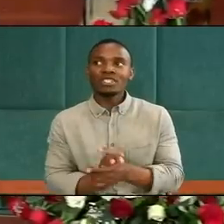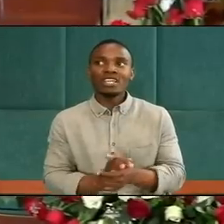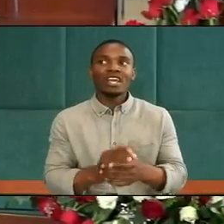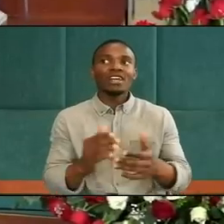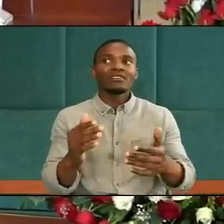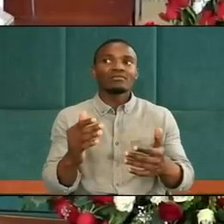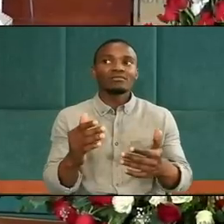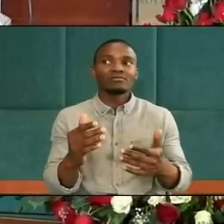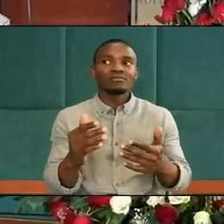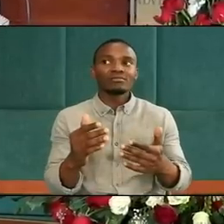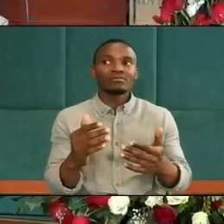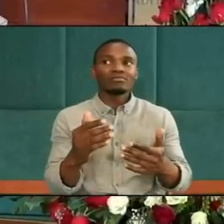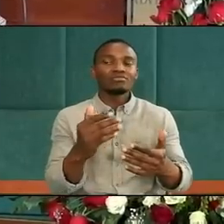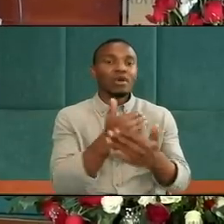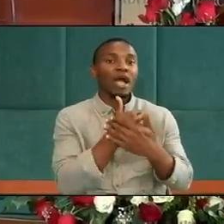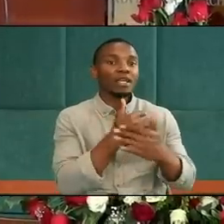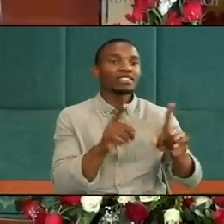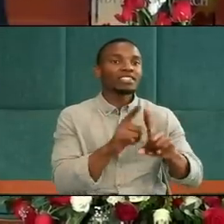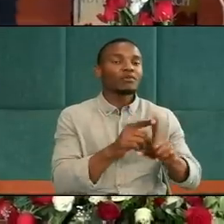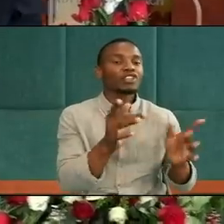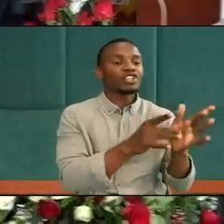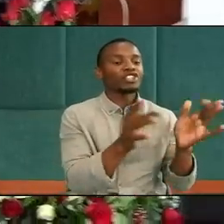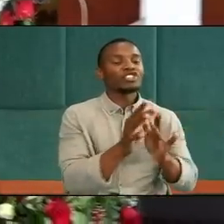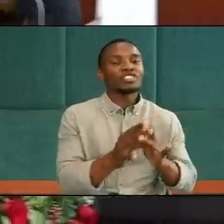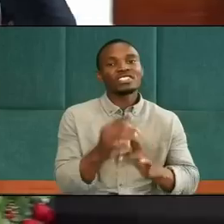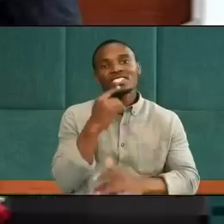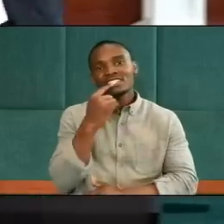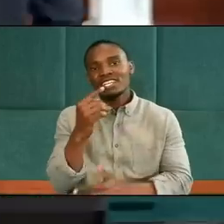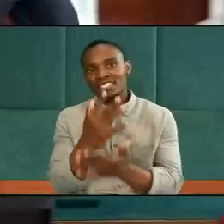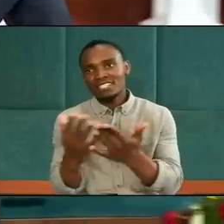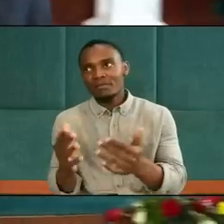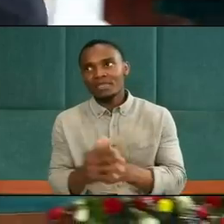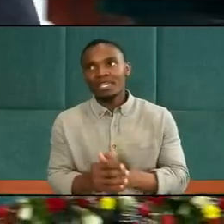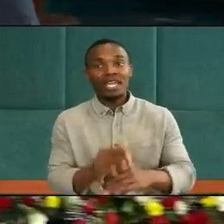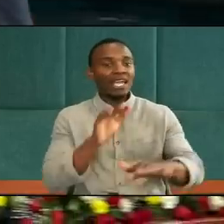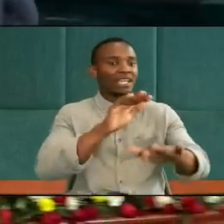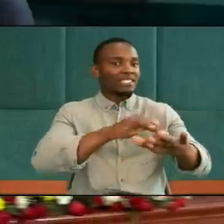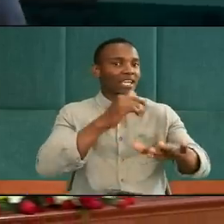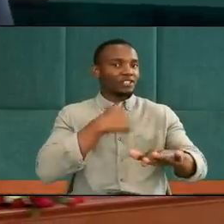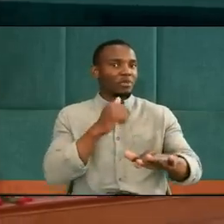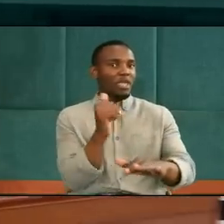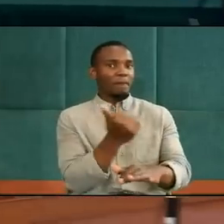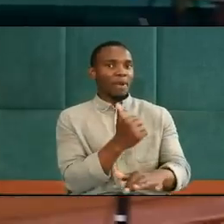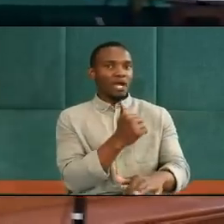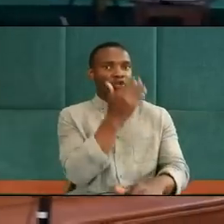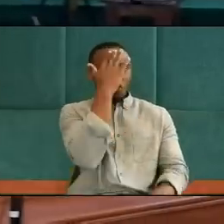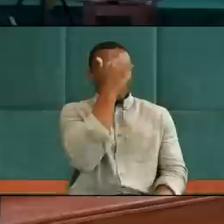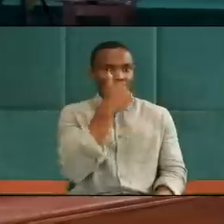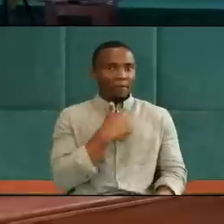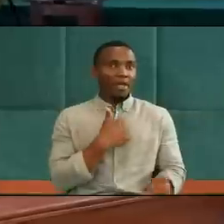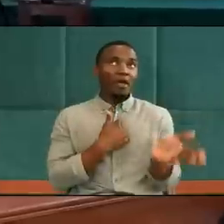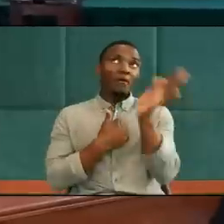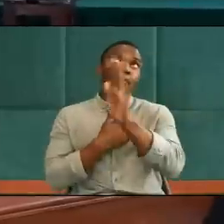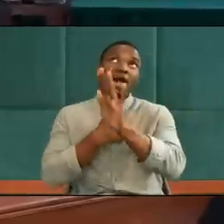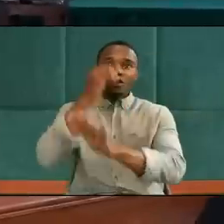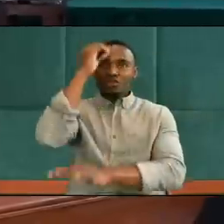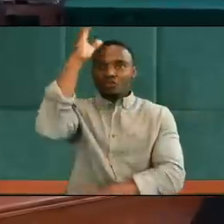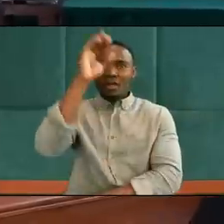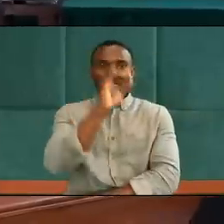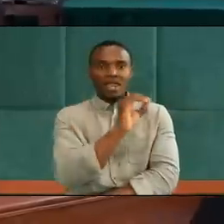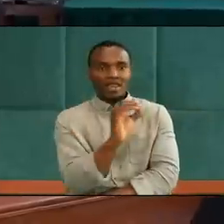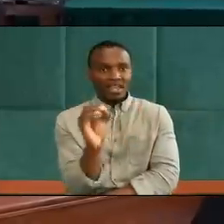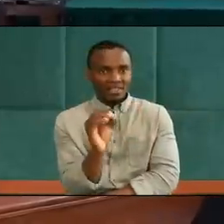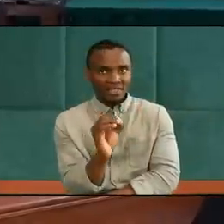Jesus. And Jesus gave her a message. You know the message. "Don't touch me. I've not yet gone to my Father." But that's not the part I'm